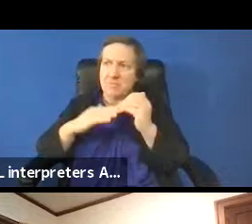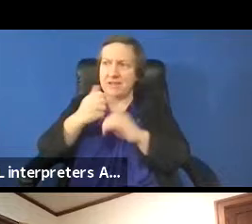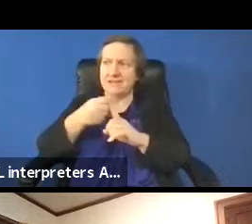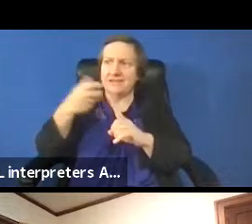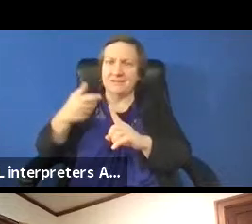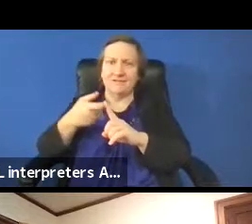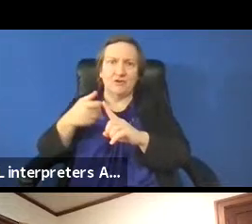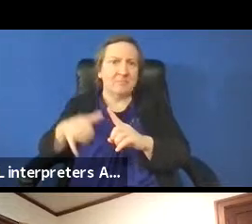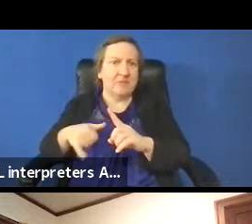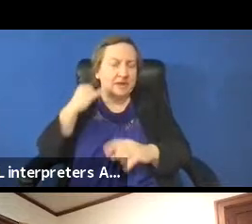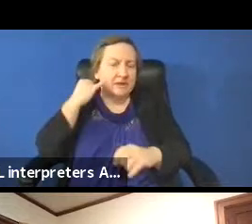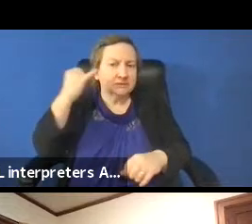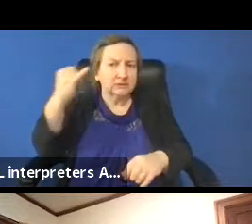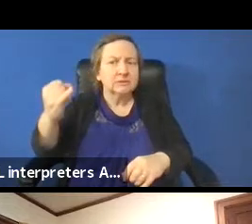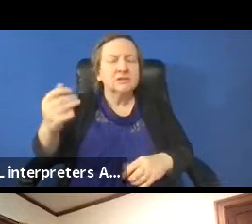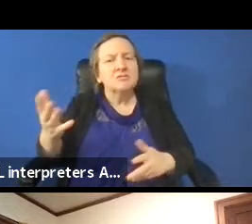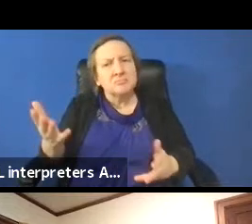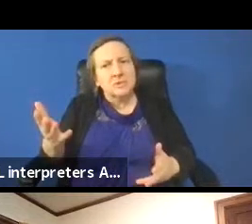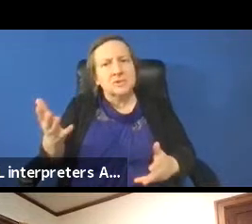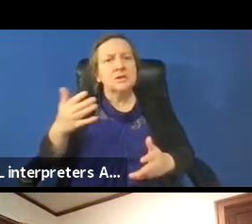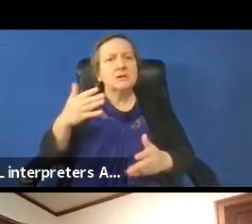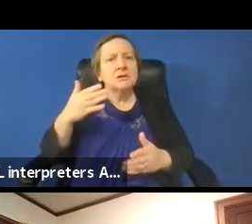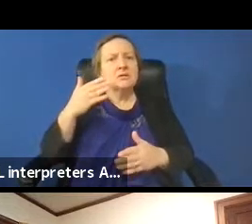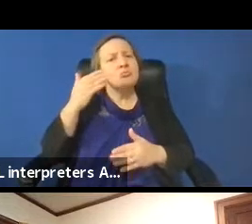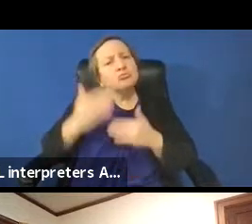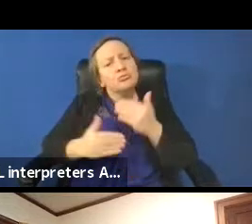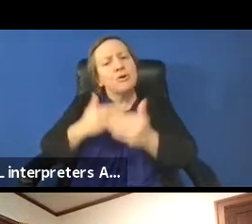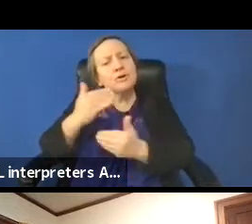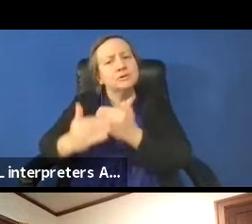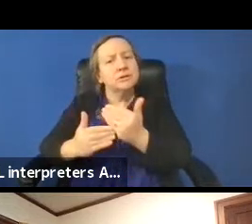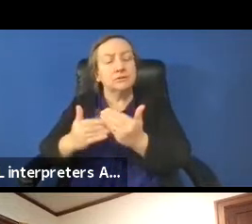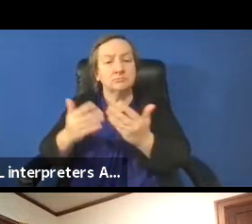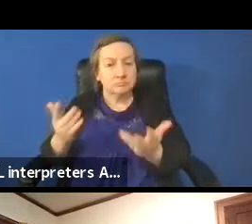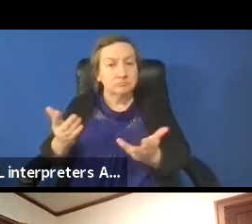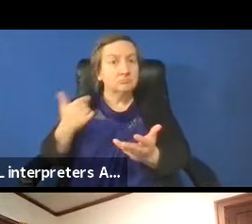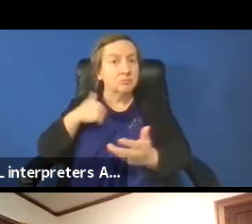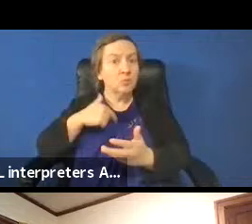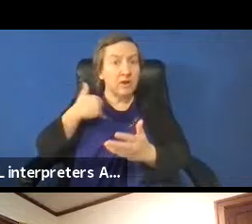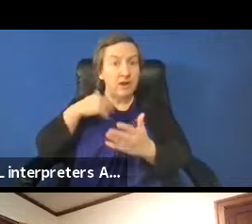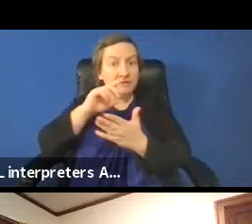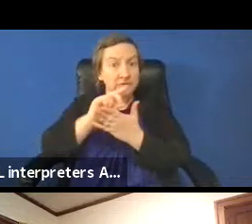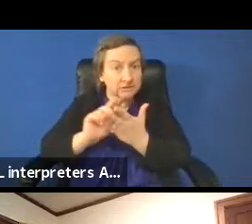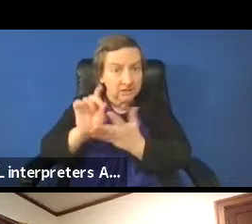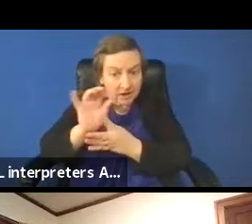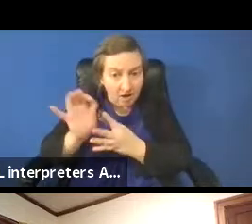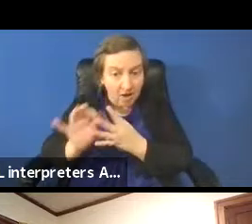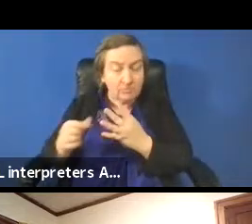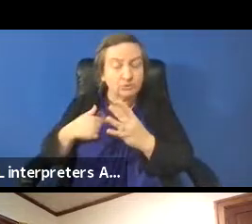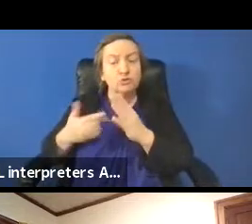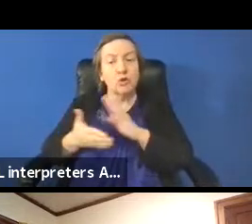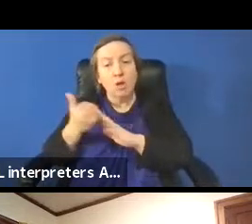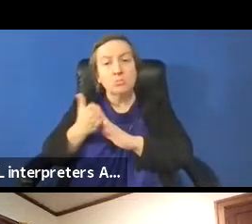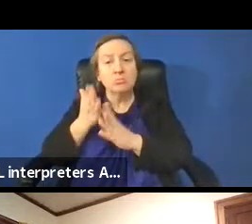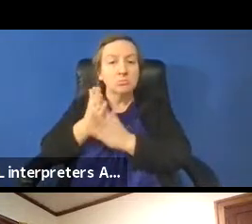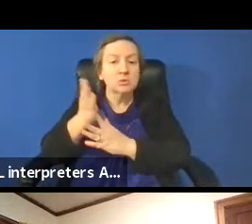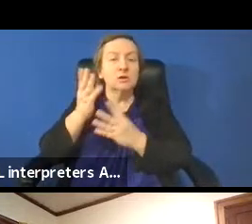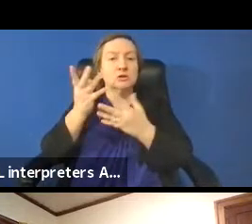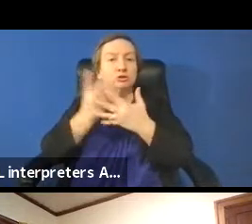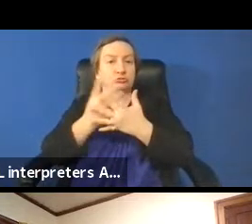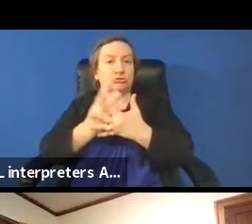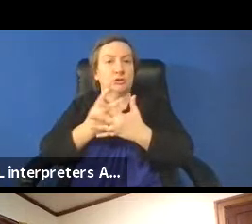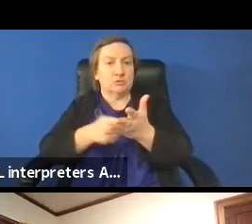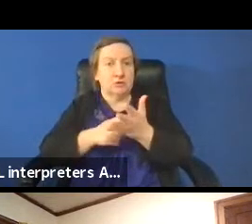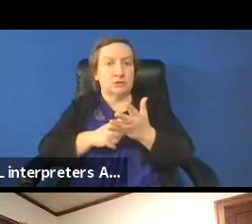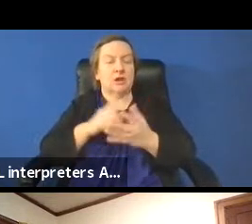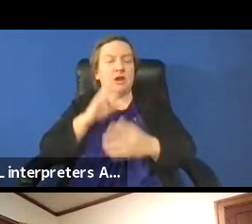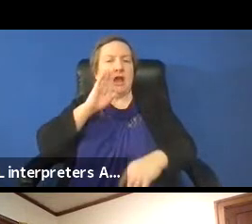that, kind of process-wise, we have the design options, we'll run them through screening criteria, but then I also know we're going to